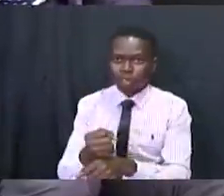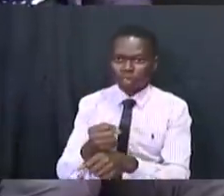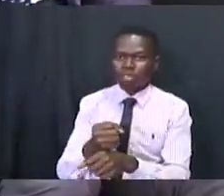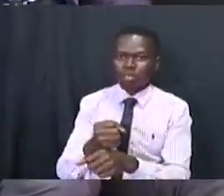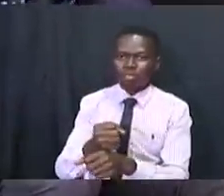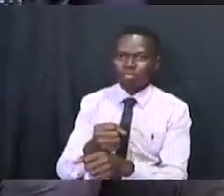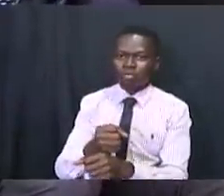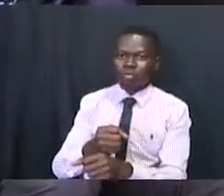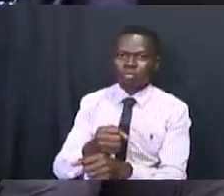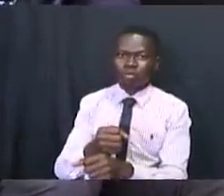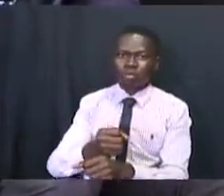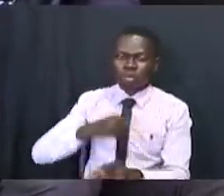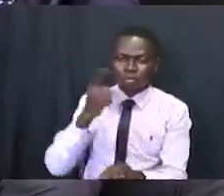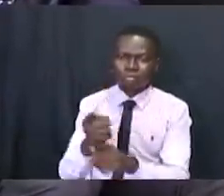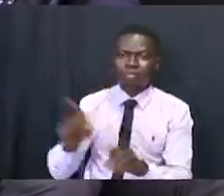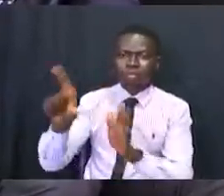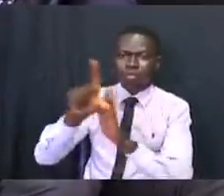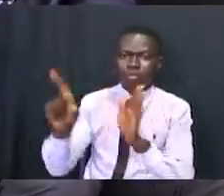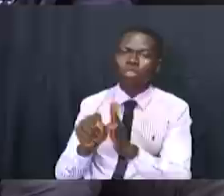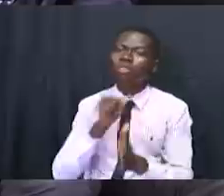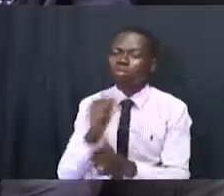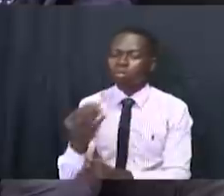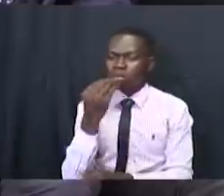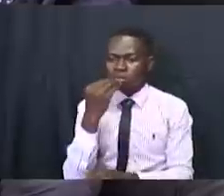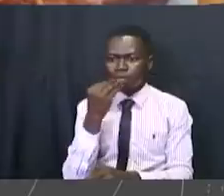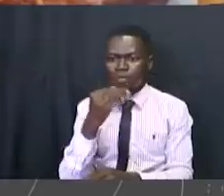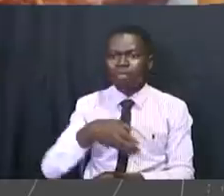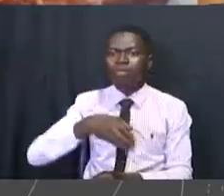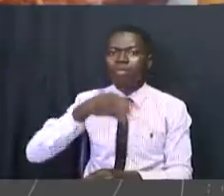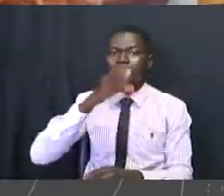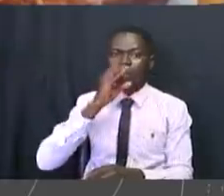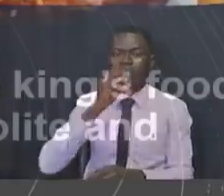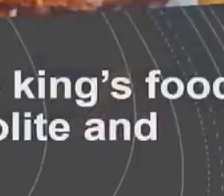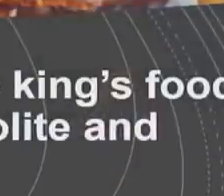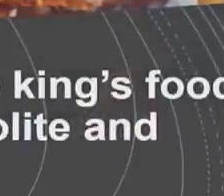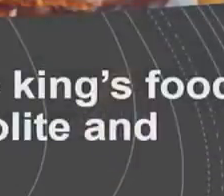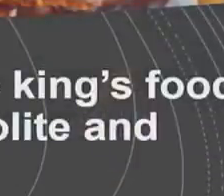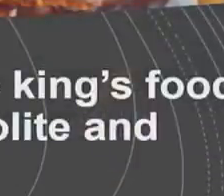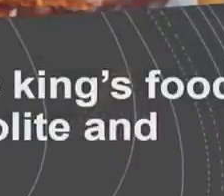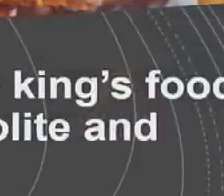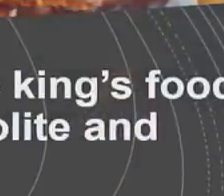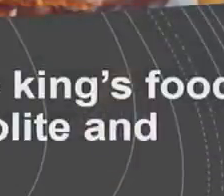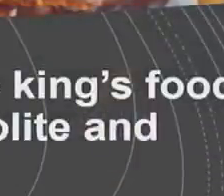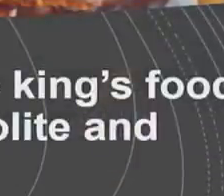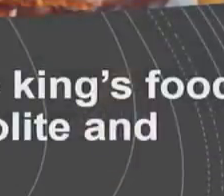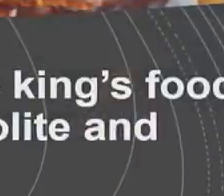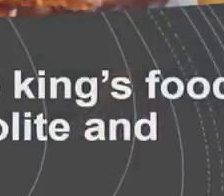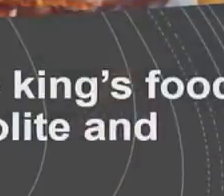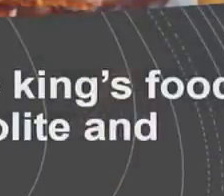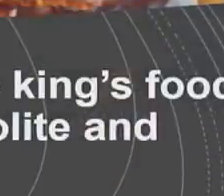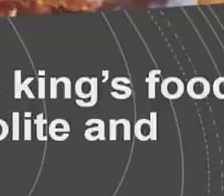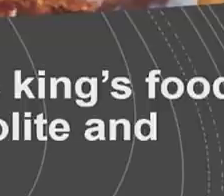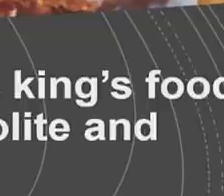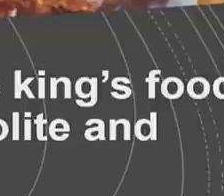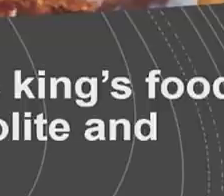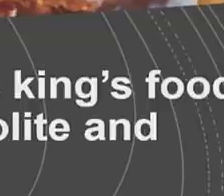the king's food or drink his wine, but did so with a polite and respectful request.